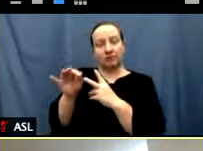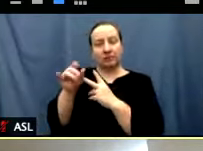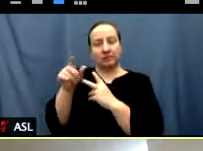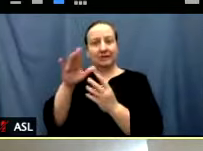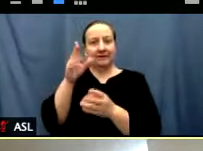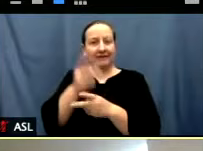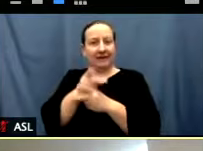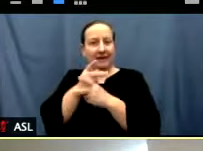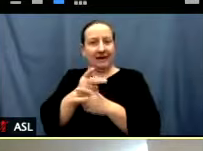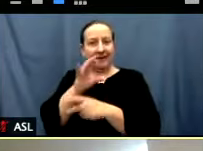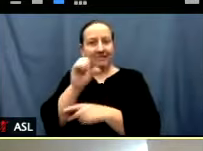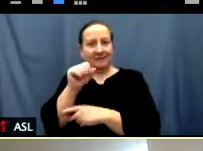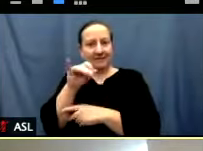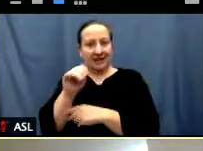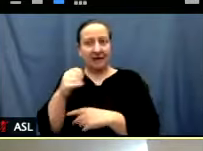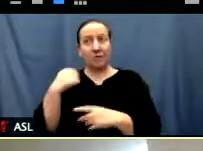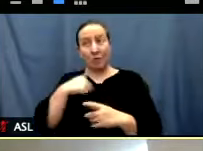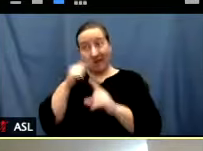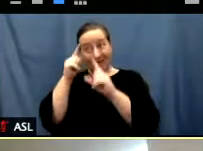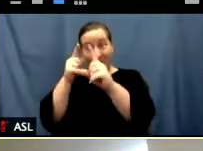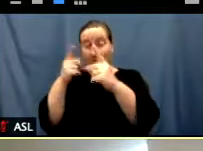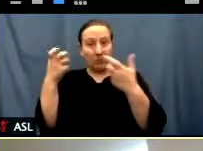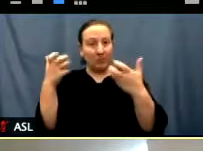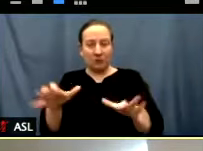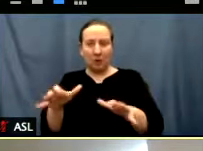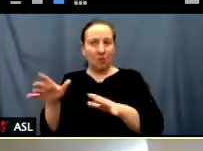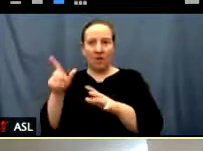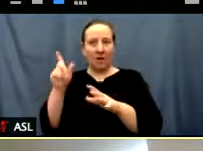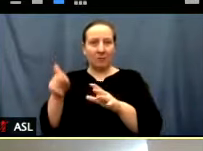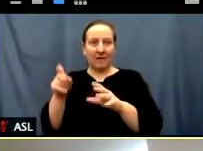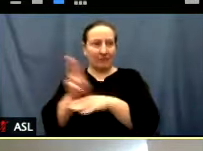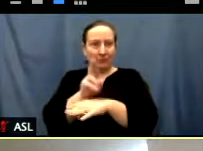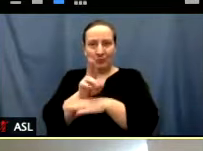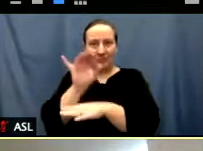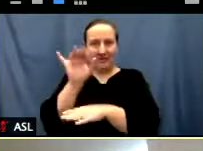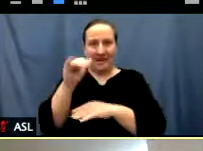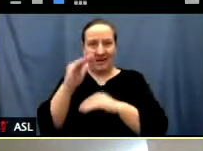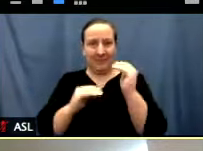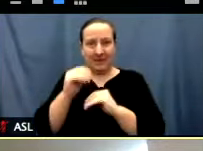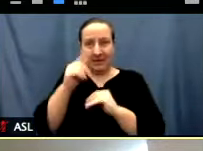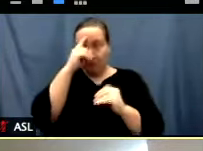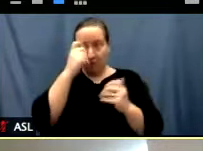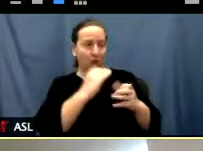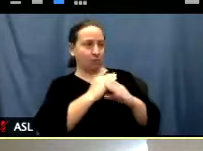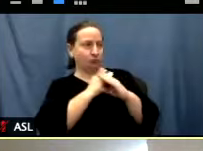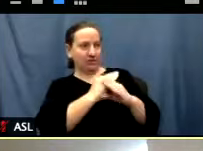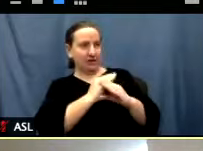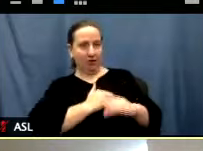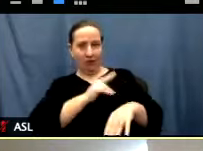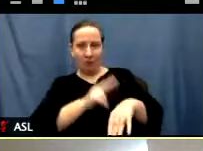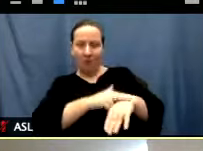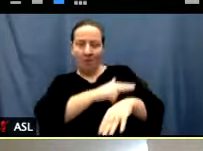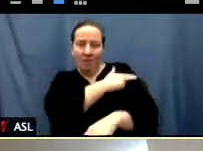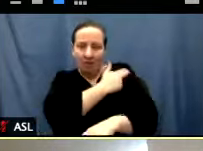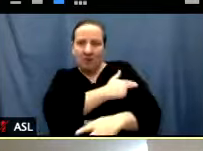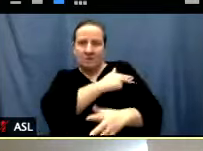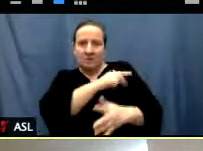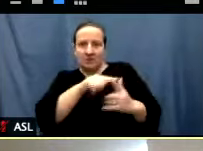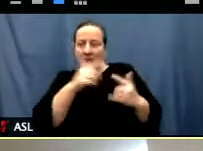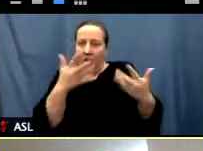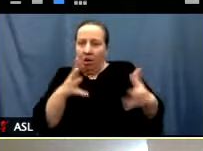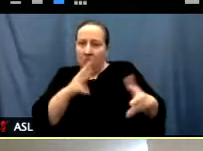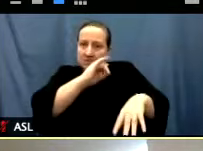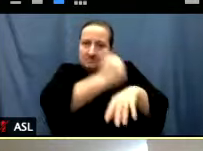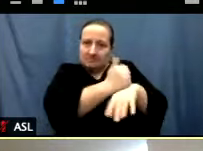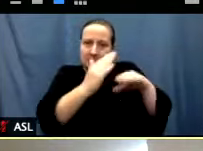into one of these sites because we've been able to protect the capacity of our normal healthcare system. That being said, we have established